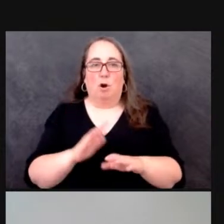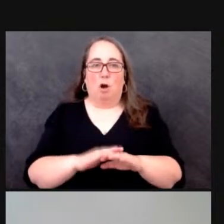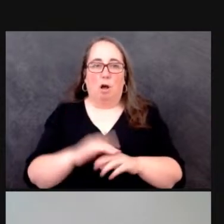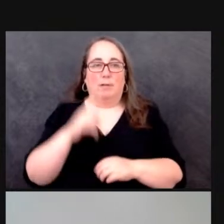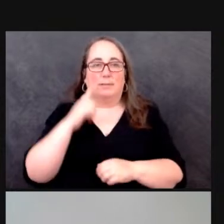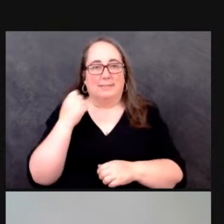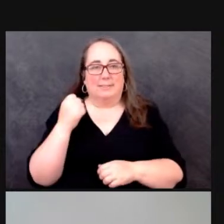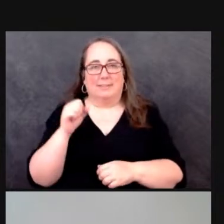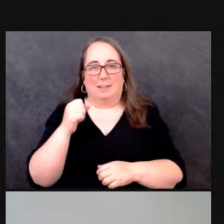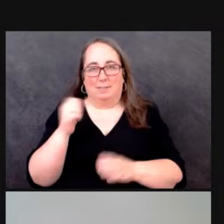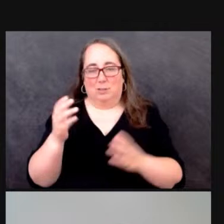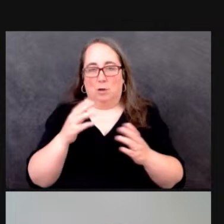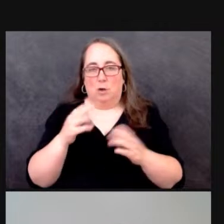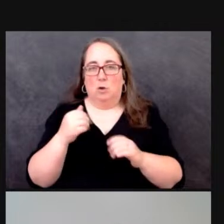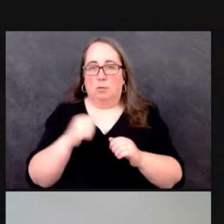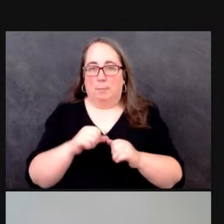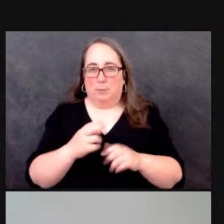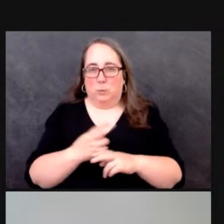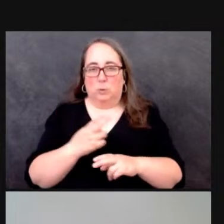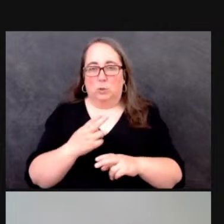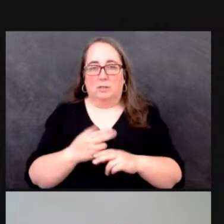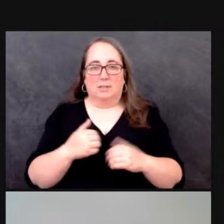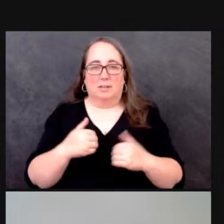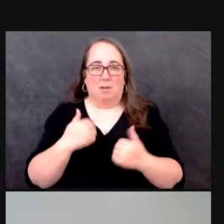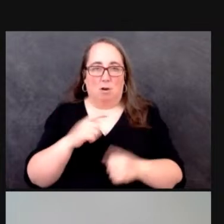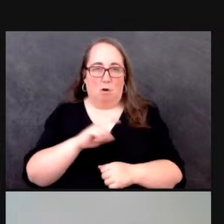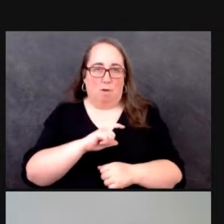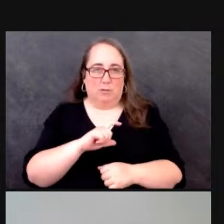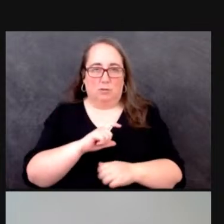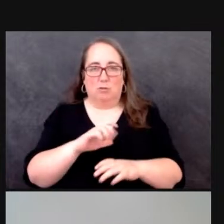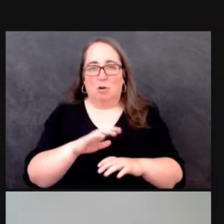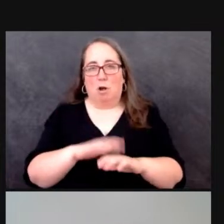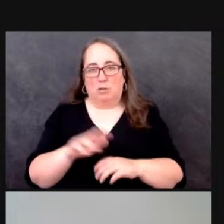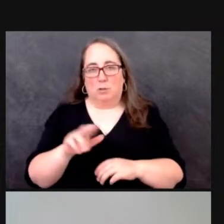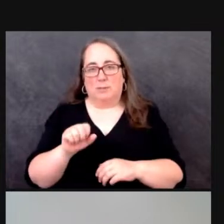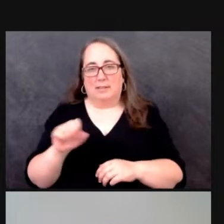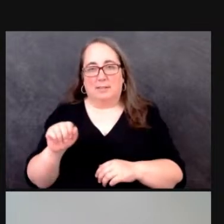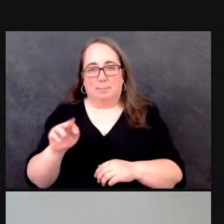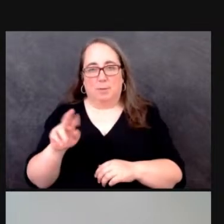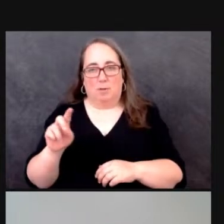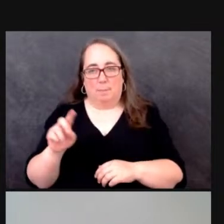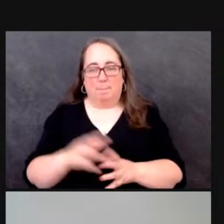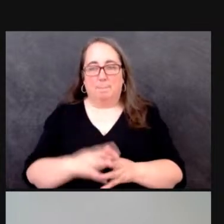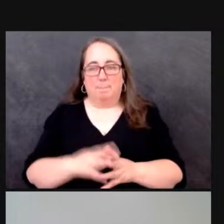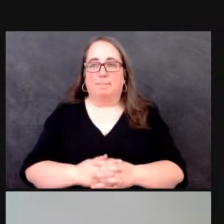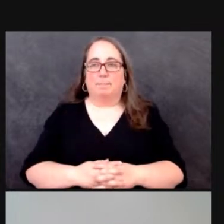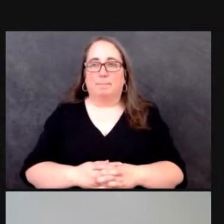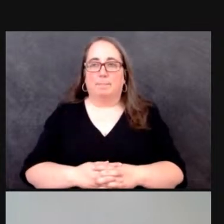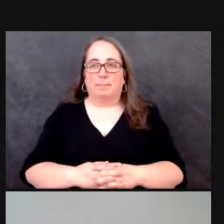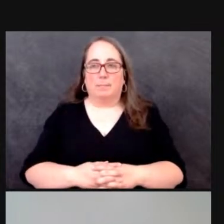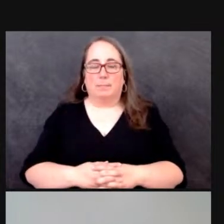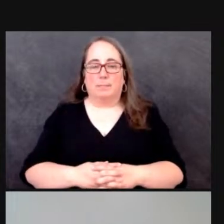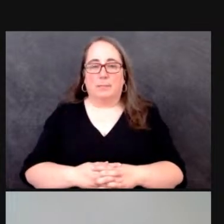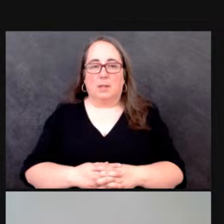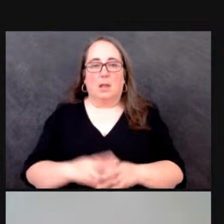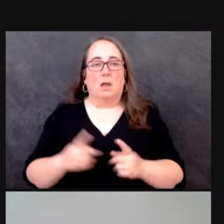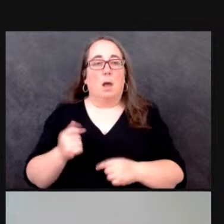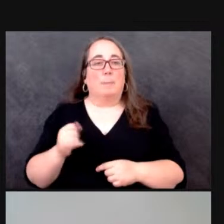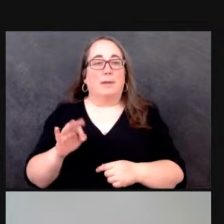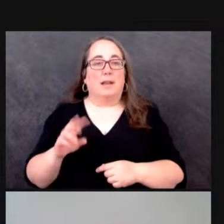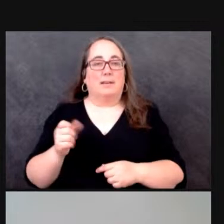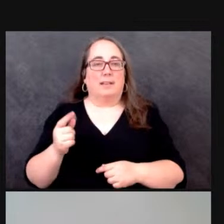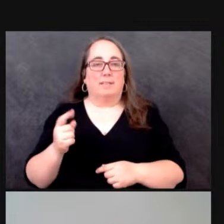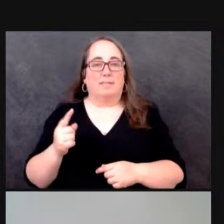Service, recalls using the silver as a young officer on board the USS Maryland. He stated that in 1911,